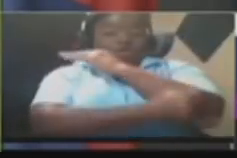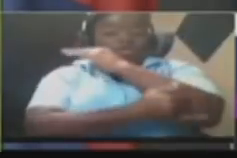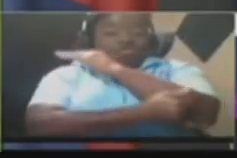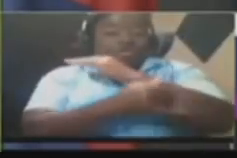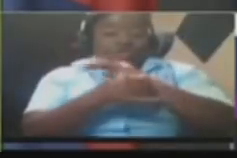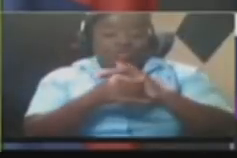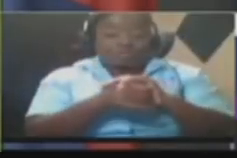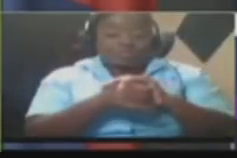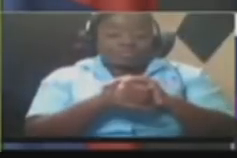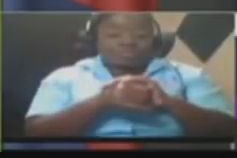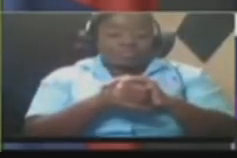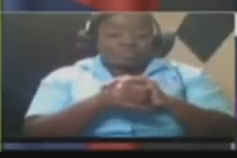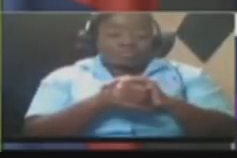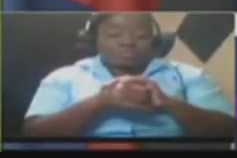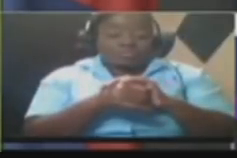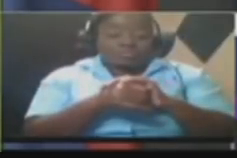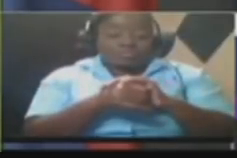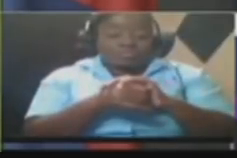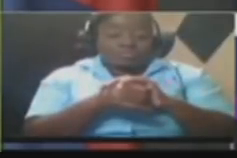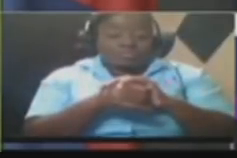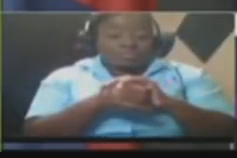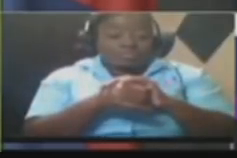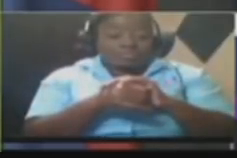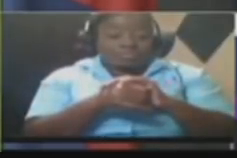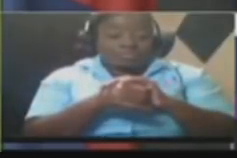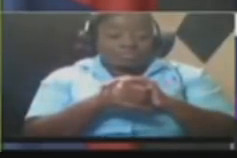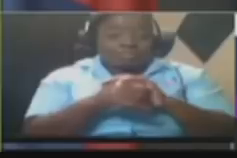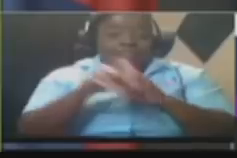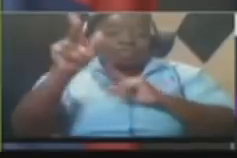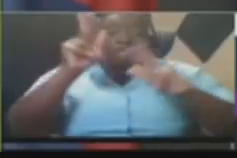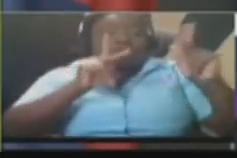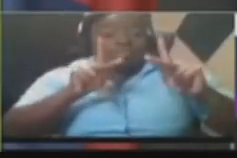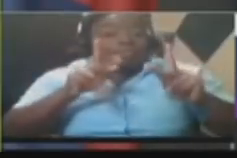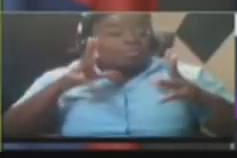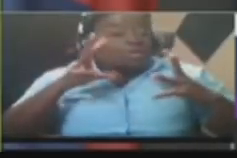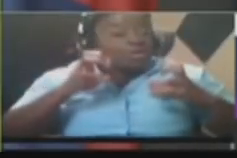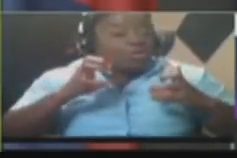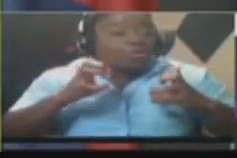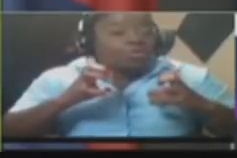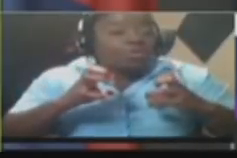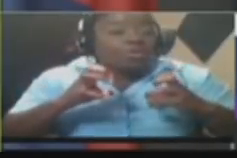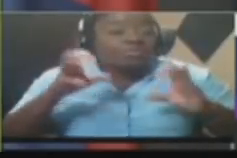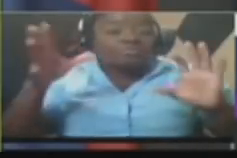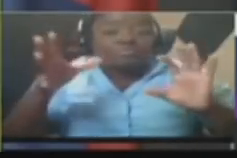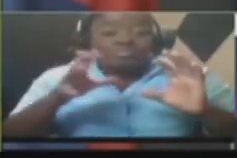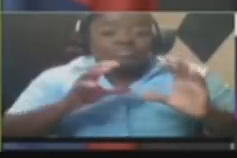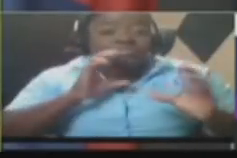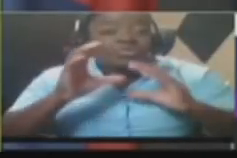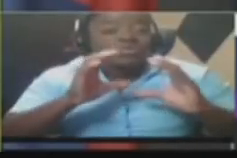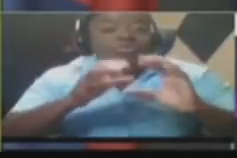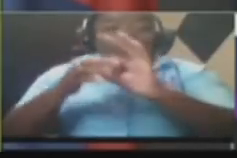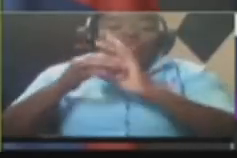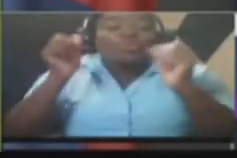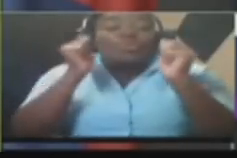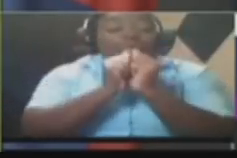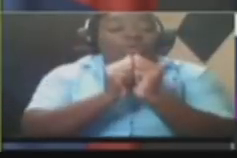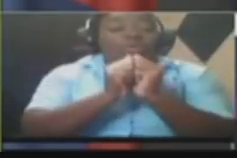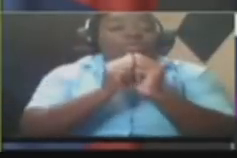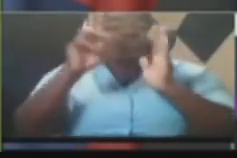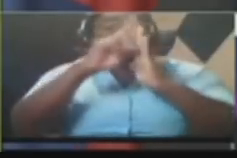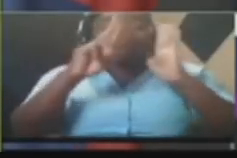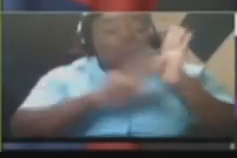we have an instance already of people not wanting to cooperate with the restrictions. I want to make it clear